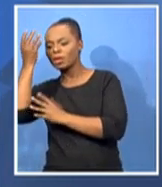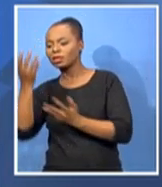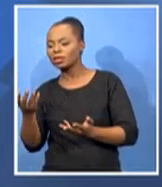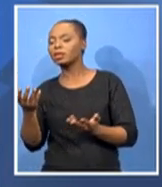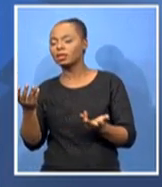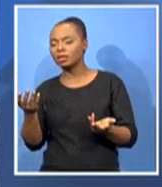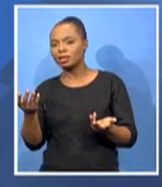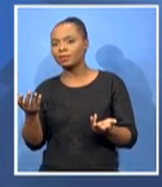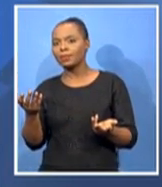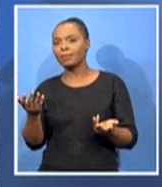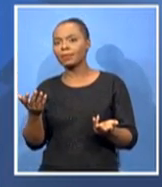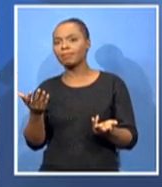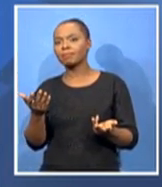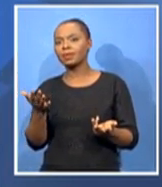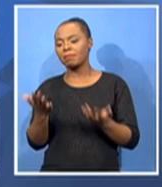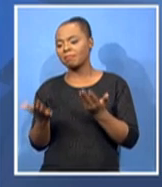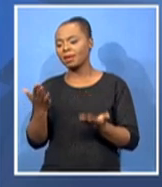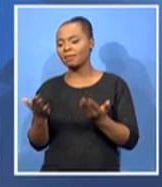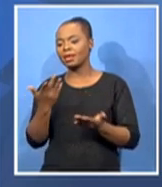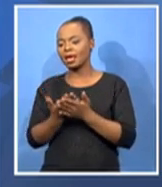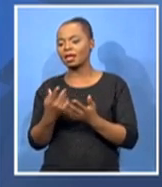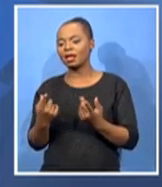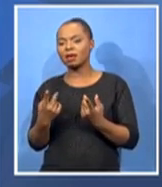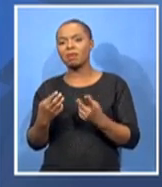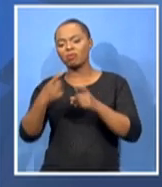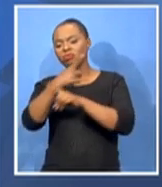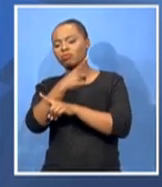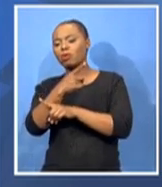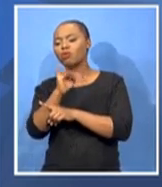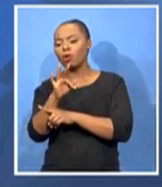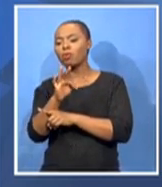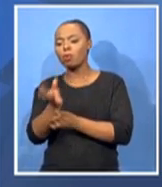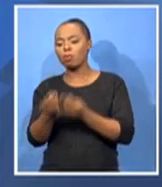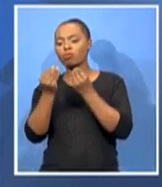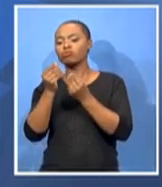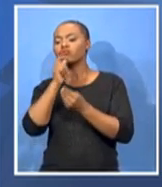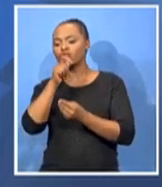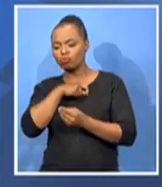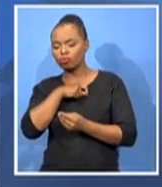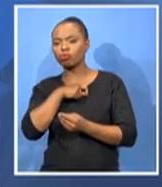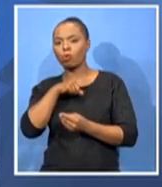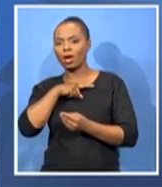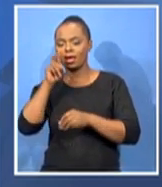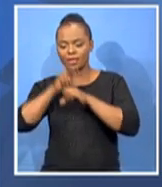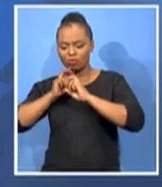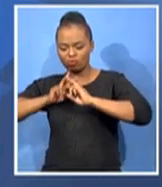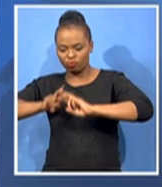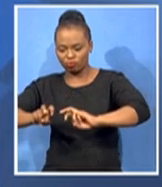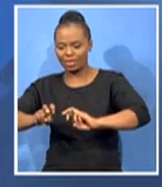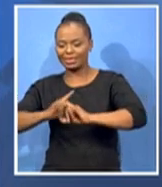distract us from actually successfully investigating this case. So we want to first arrest